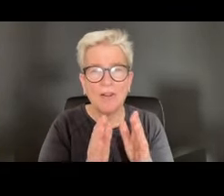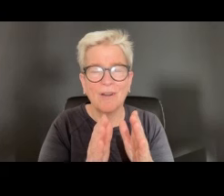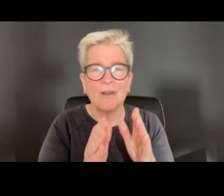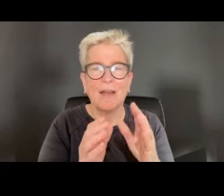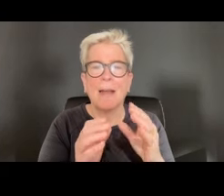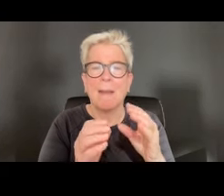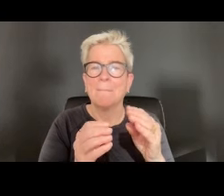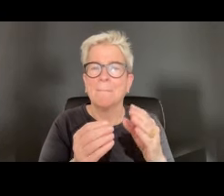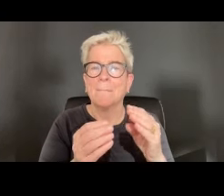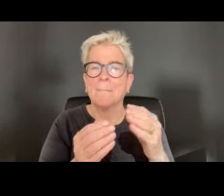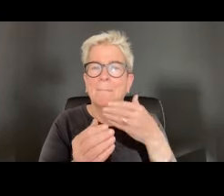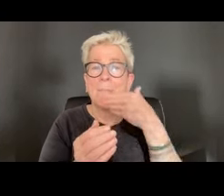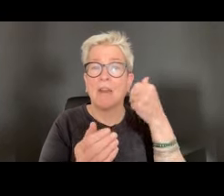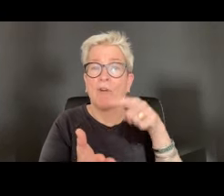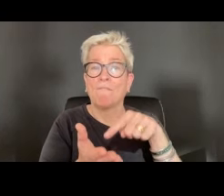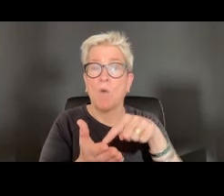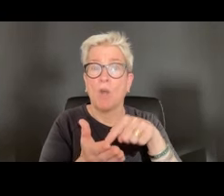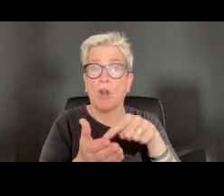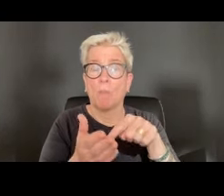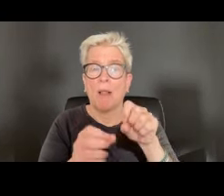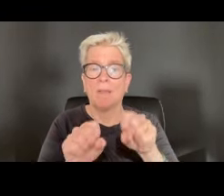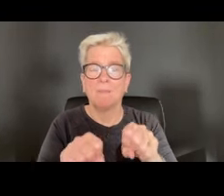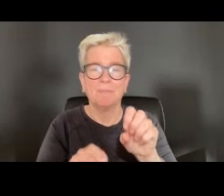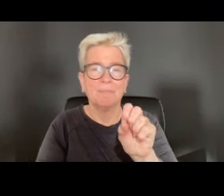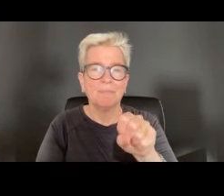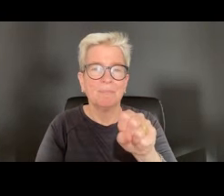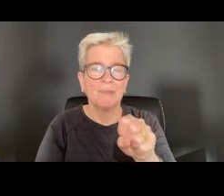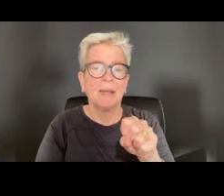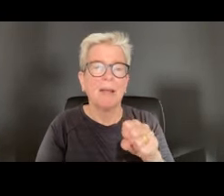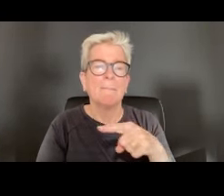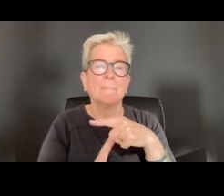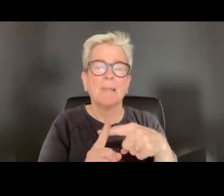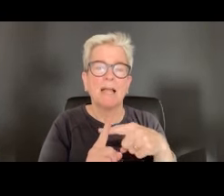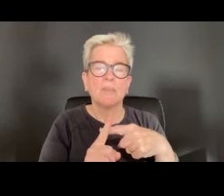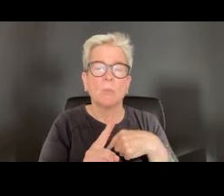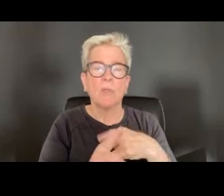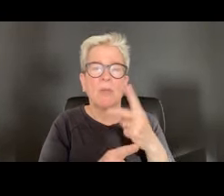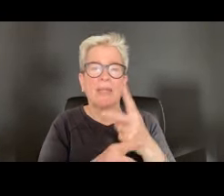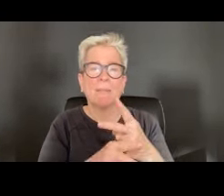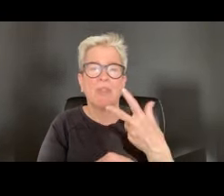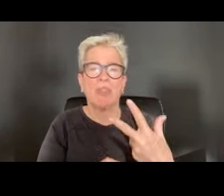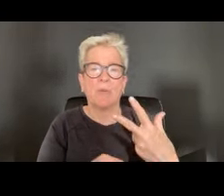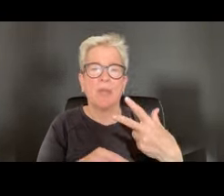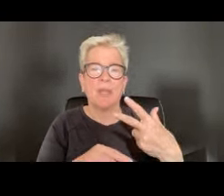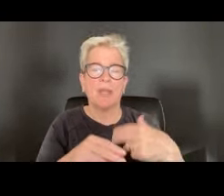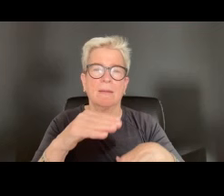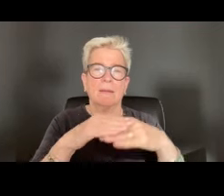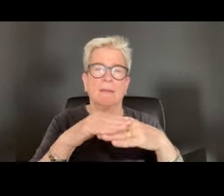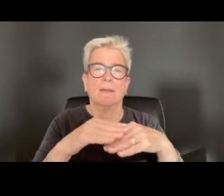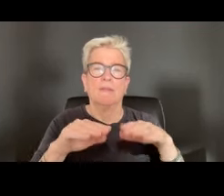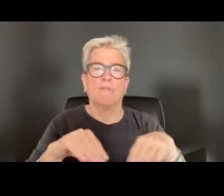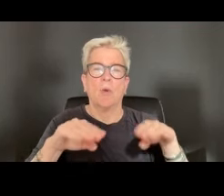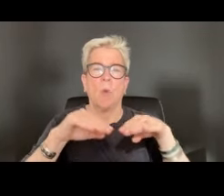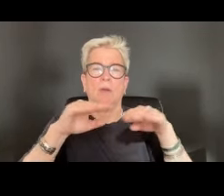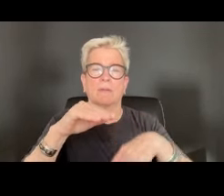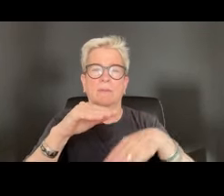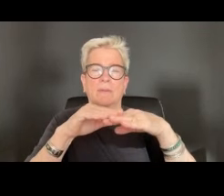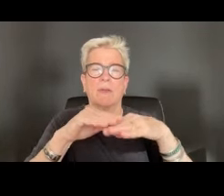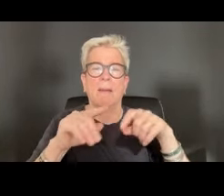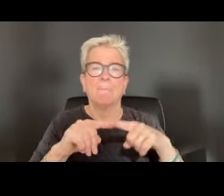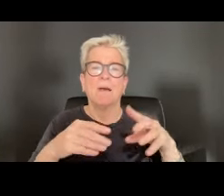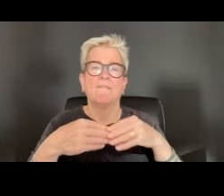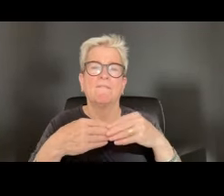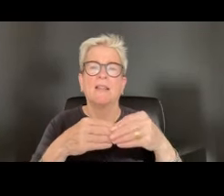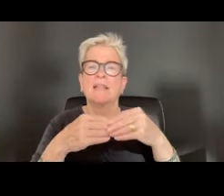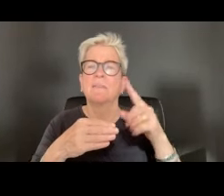affordable. But we'd also keep the same three-story height limit, but allow more flexibility in